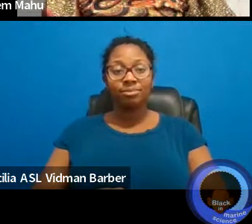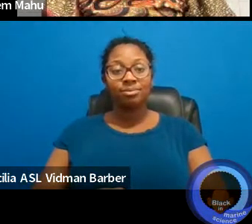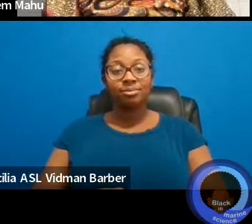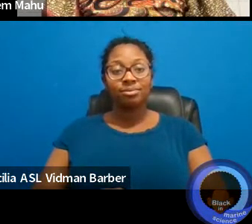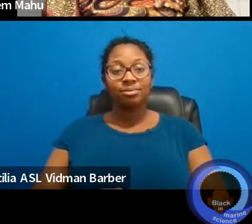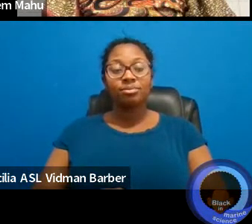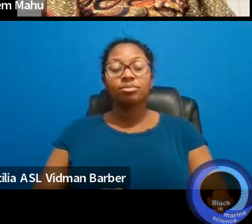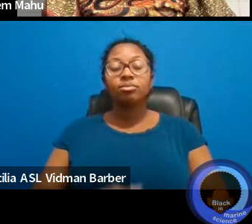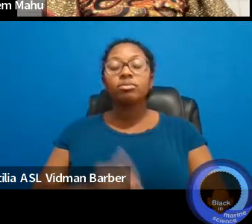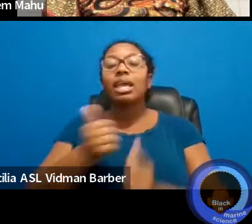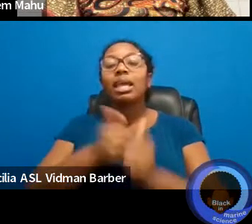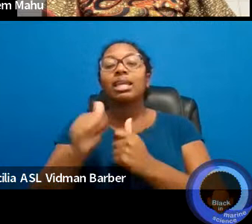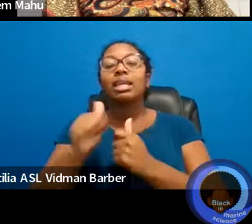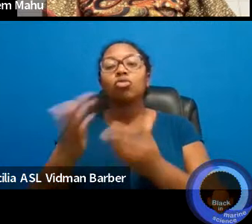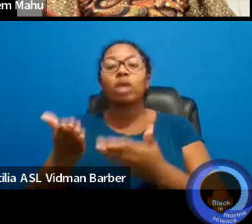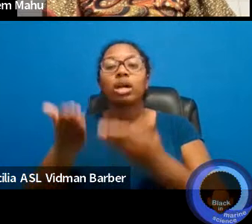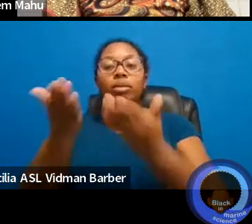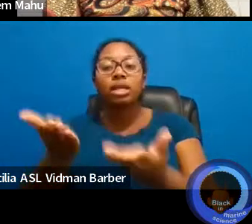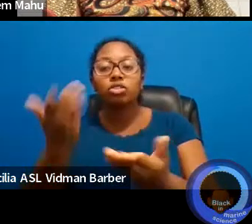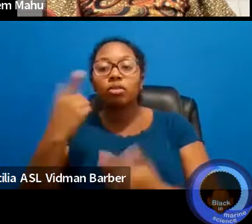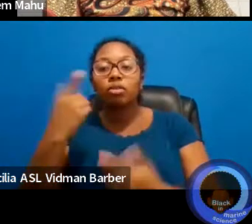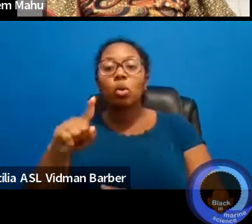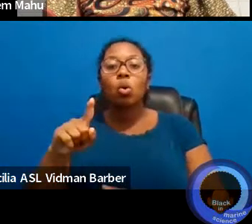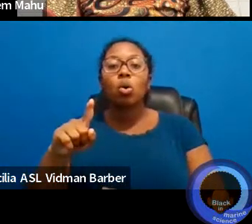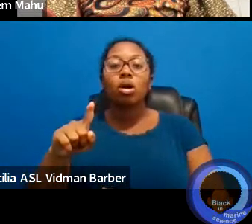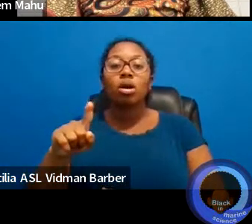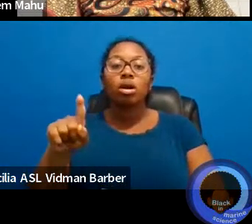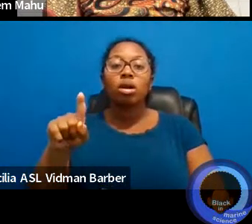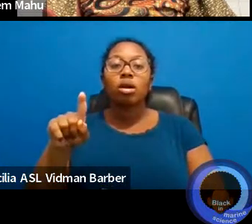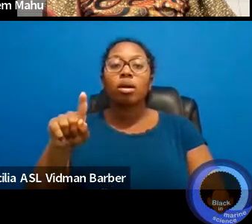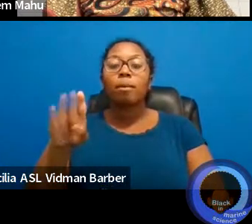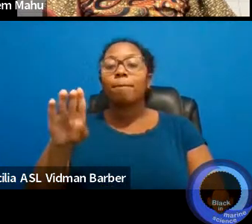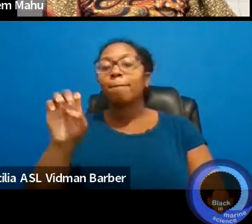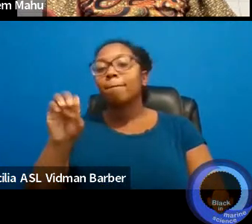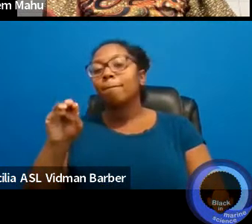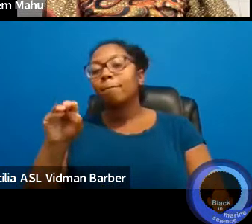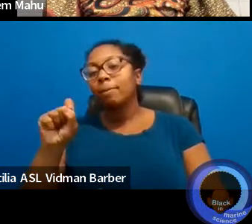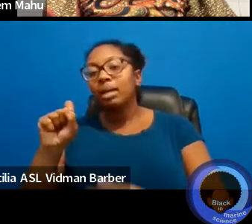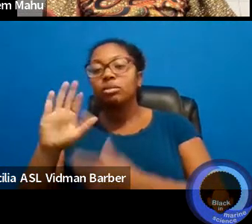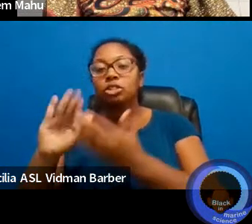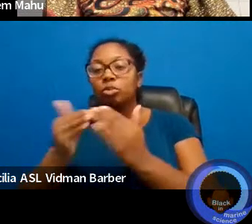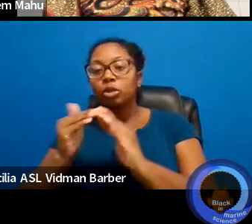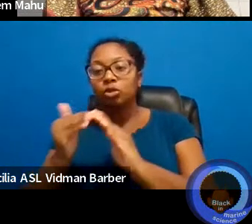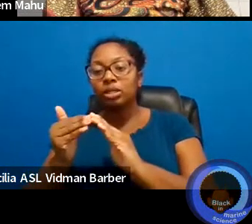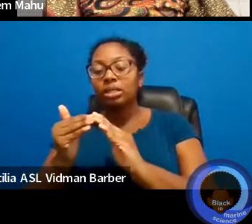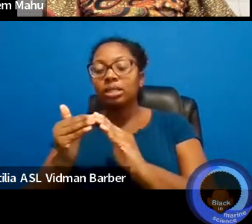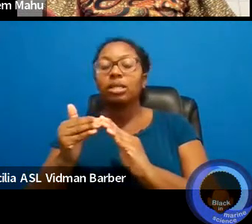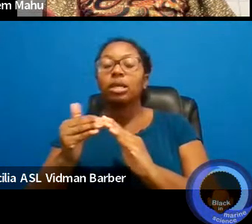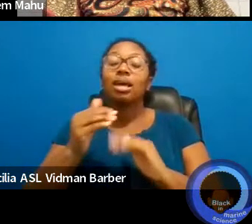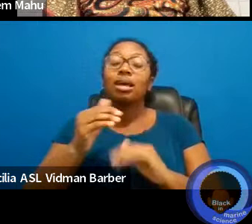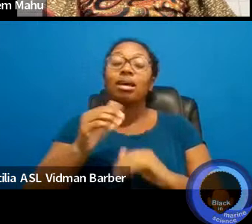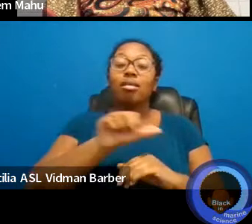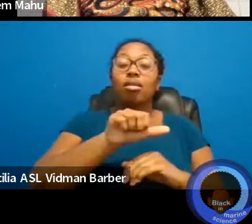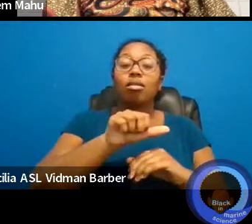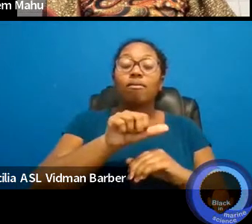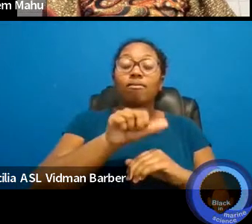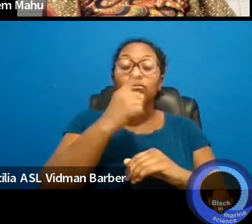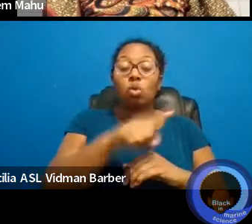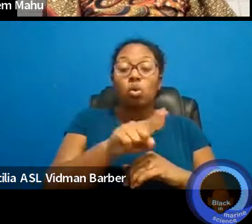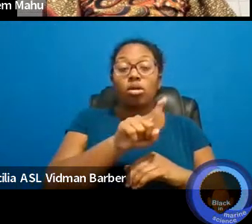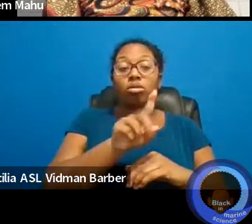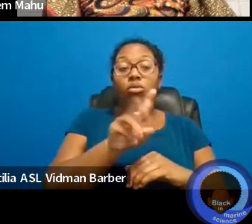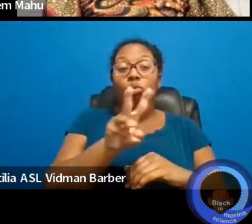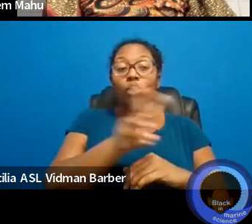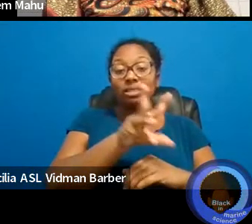Any recommendations for the BIMS community and others for inclusion of marine science for West Africans? And I'll toss this